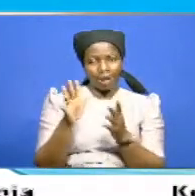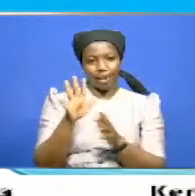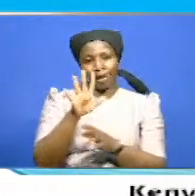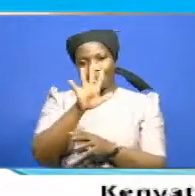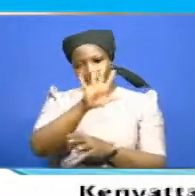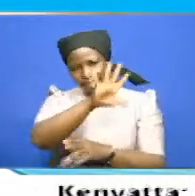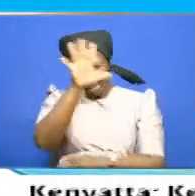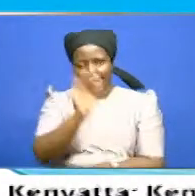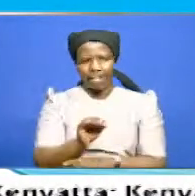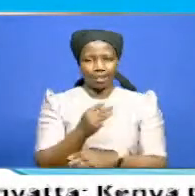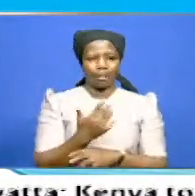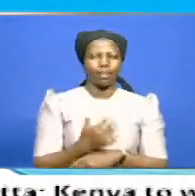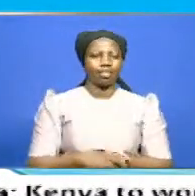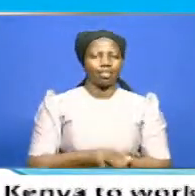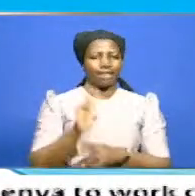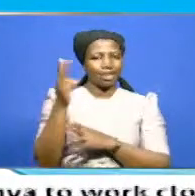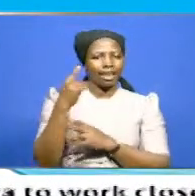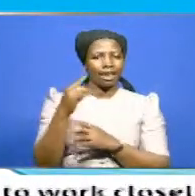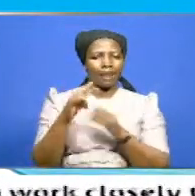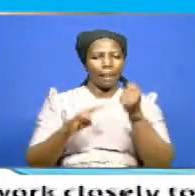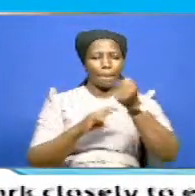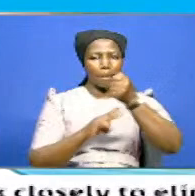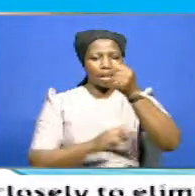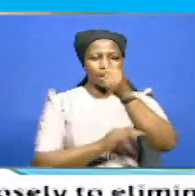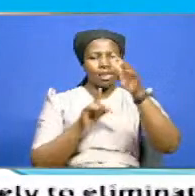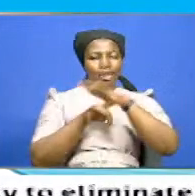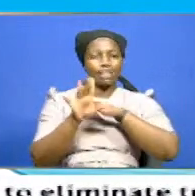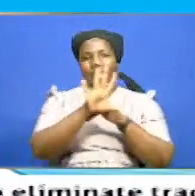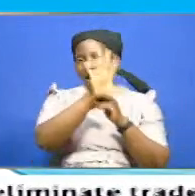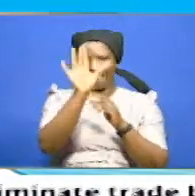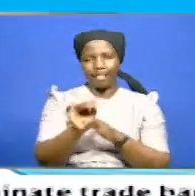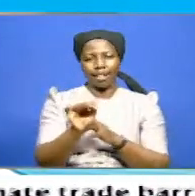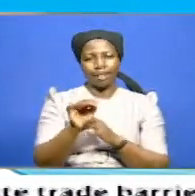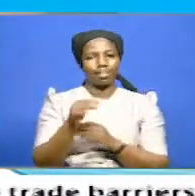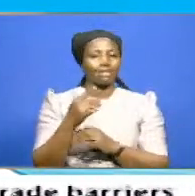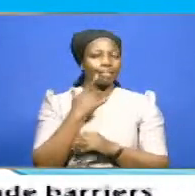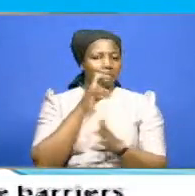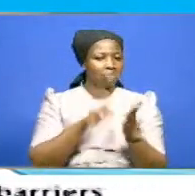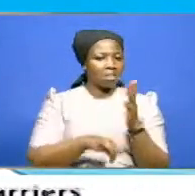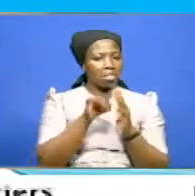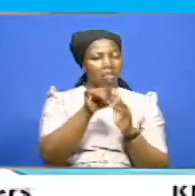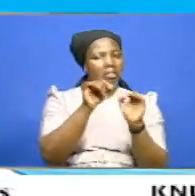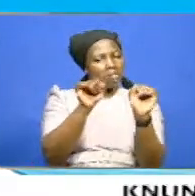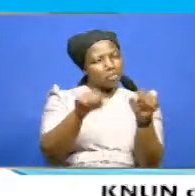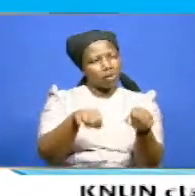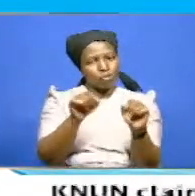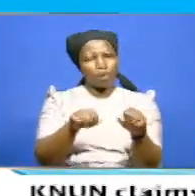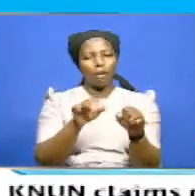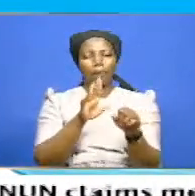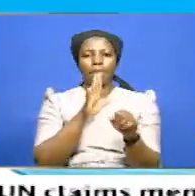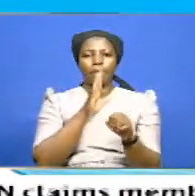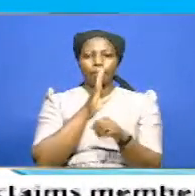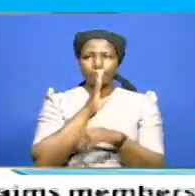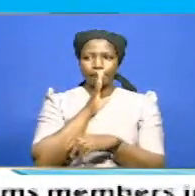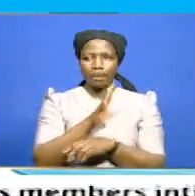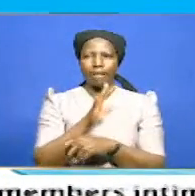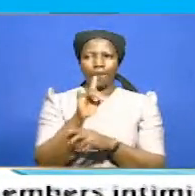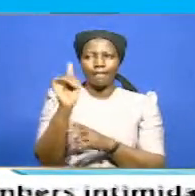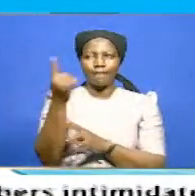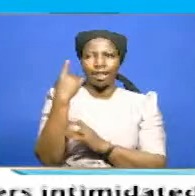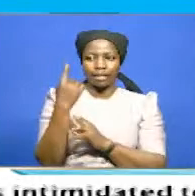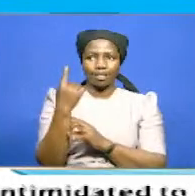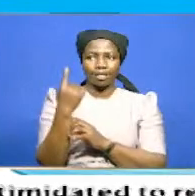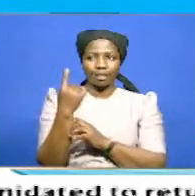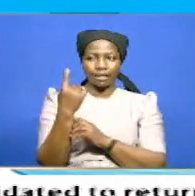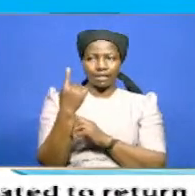continent. It is being projected, it is being said that this is likely to be the first